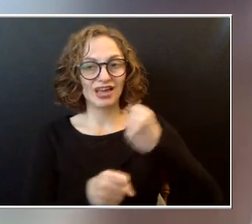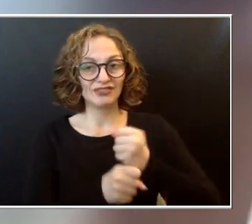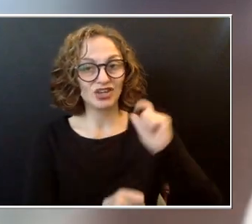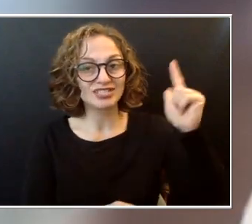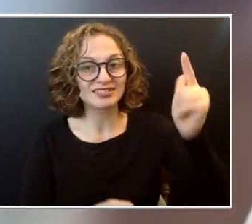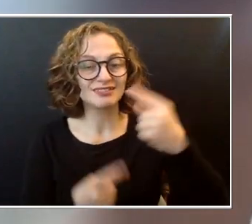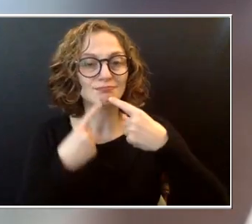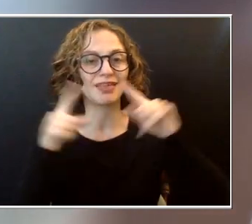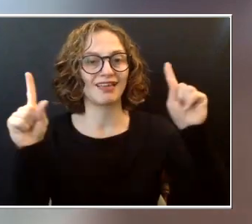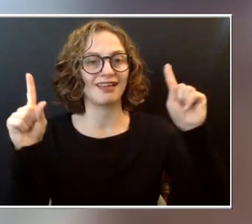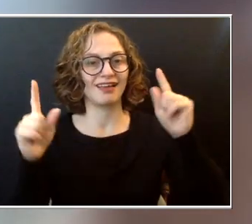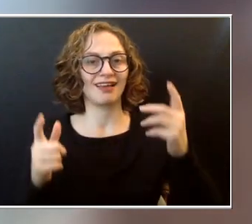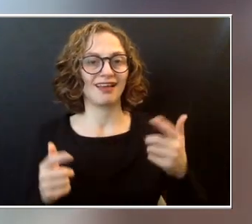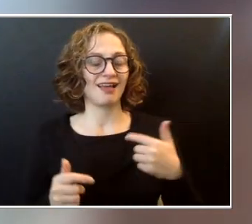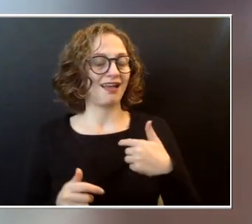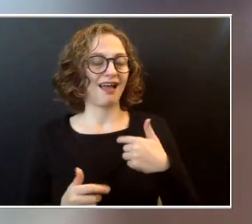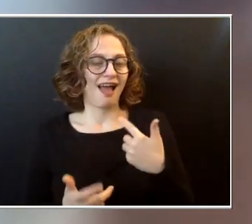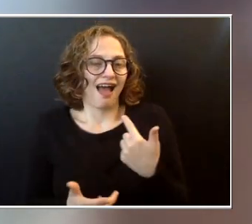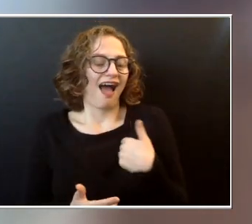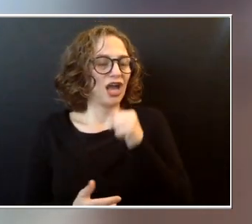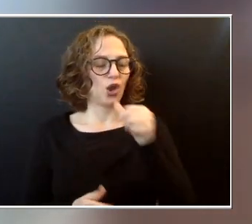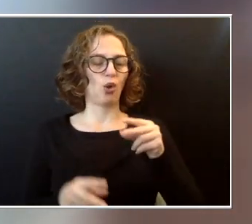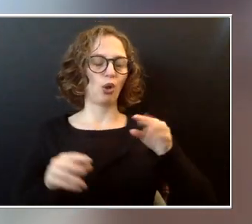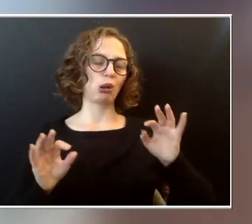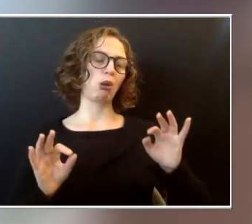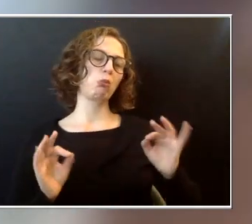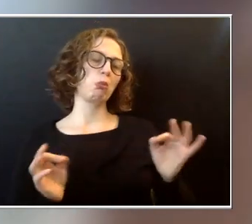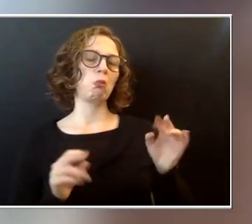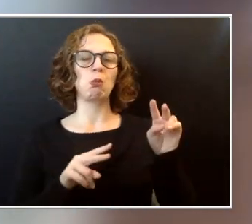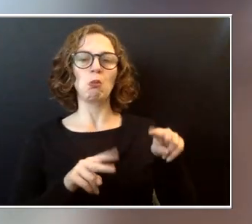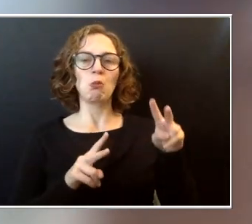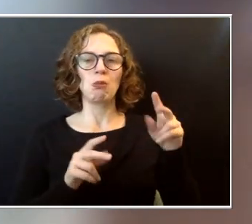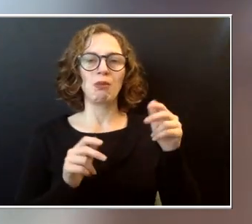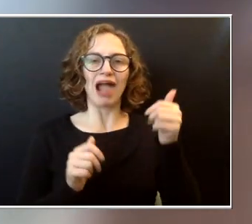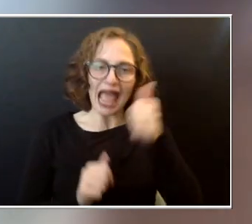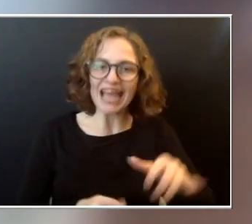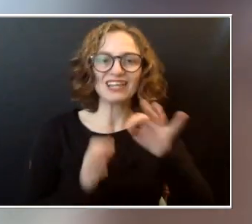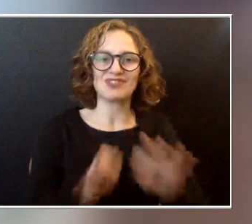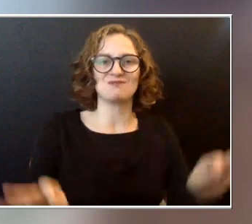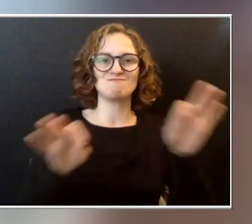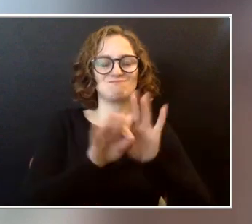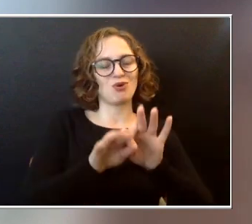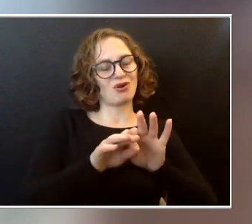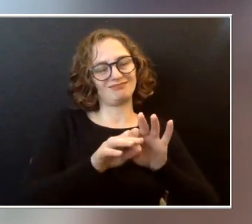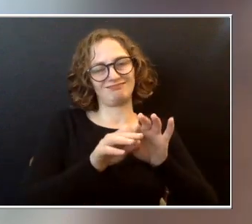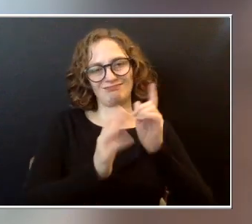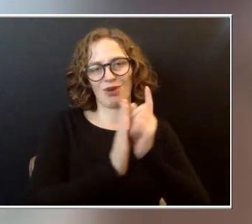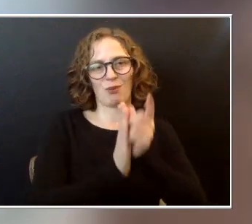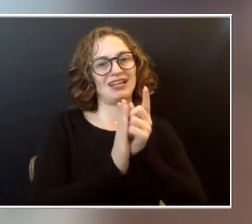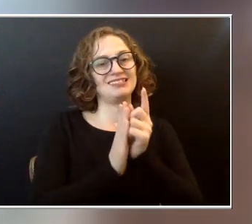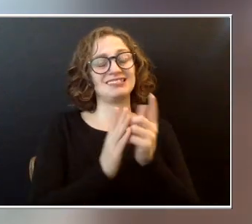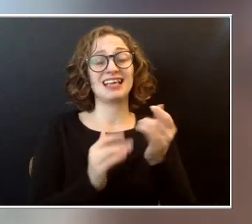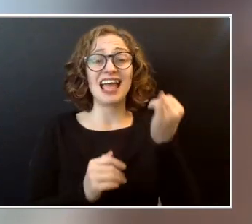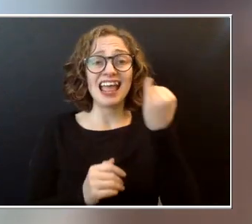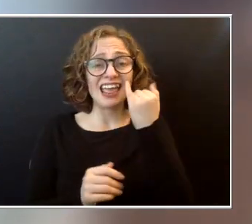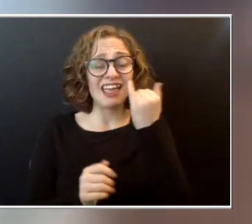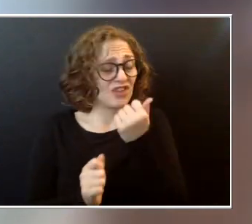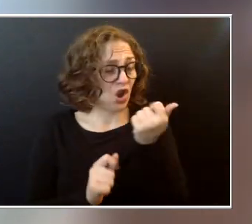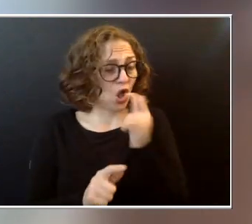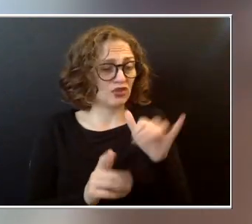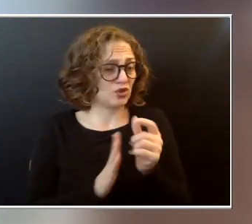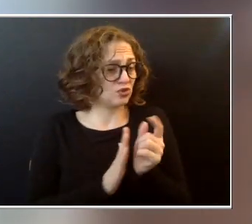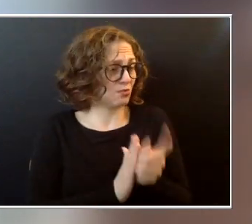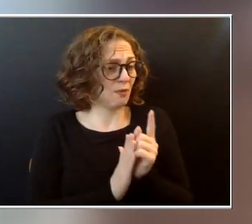I don't minimize any of those important landmarks. So I think the patients should ring the bell at all of those time points if that's what they wish to do.